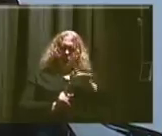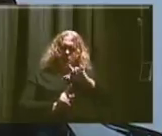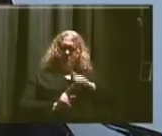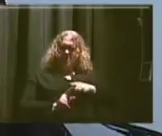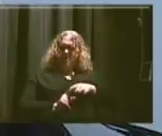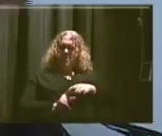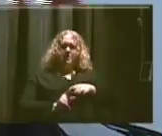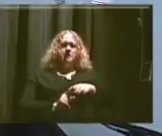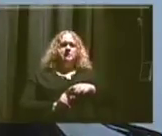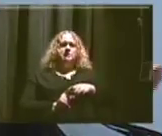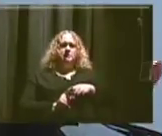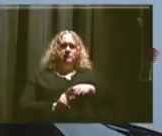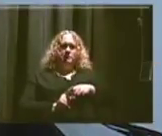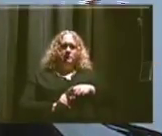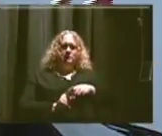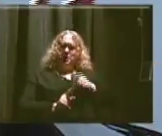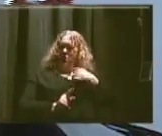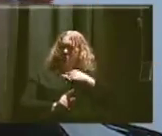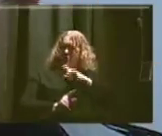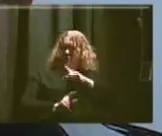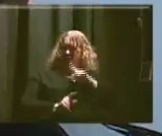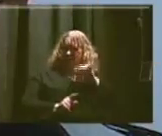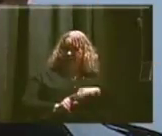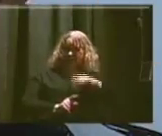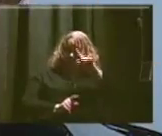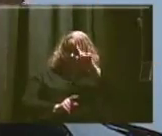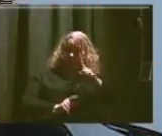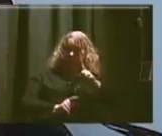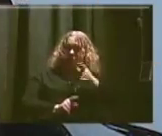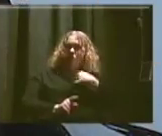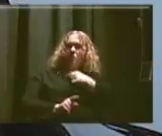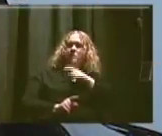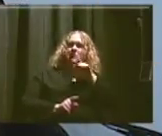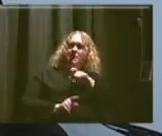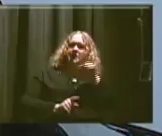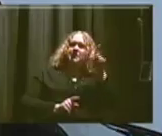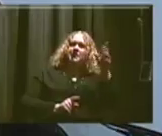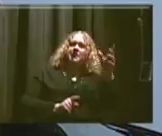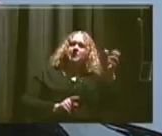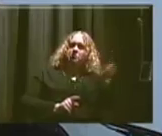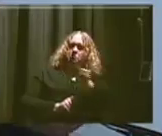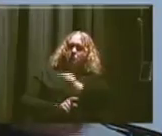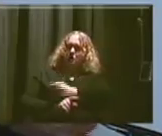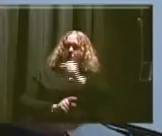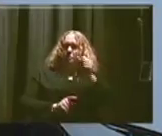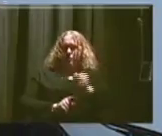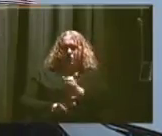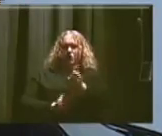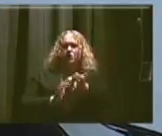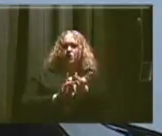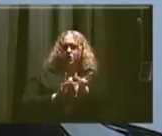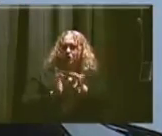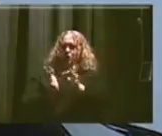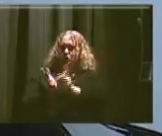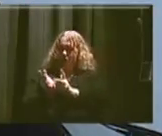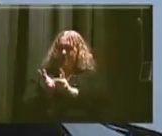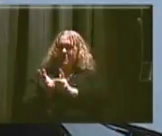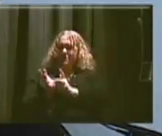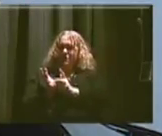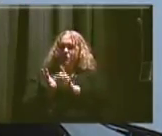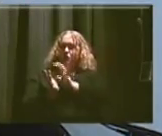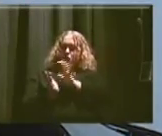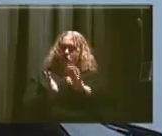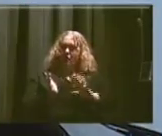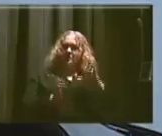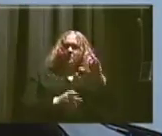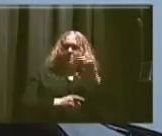get Jesus Christ back into the public school system here locally, and I'm not talking about